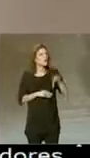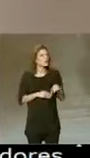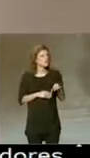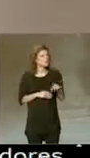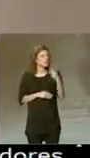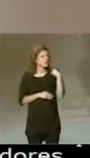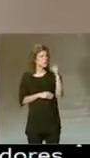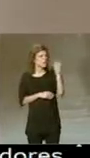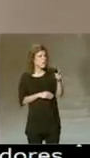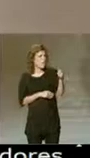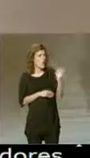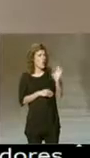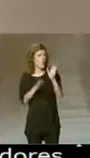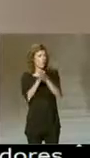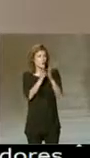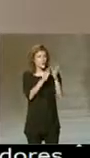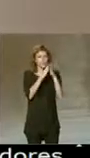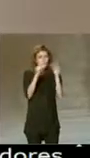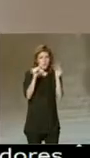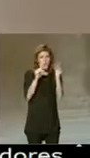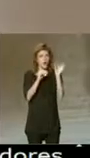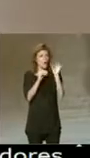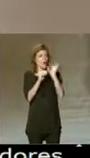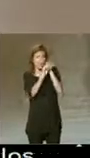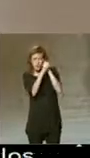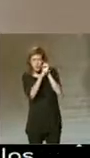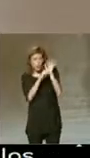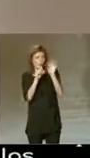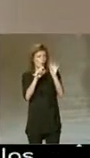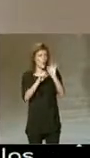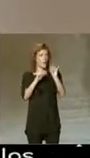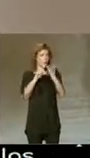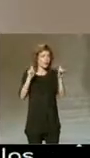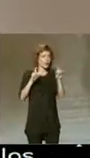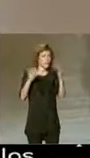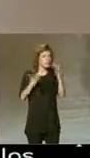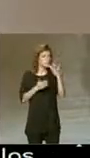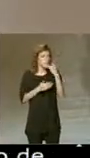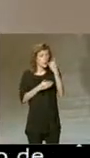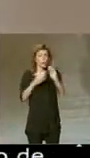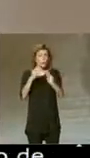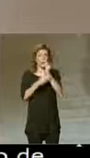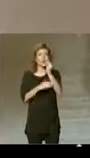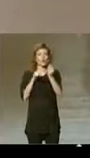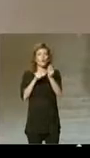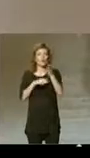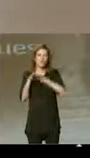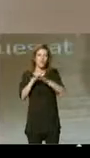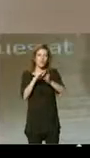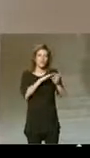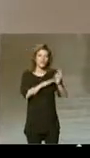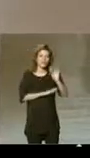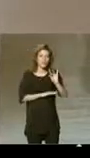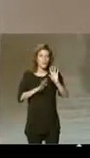only users are themselves or their peers or colleagues at university. Because if a product is